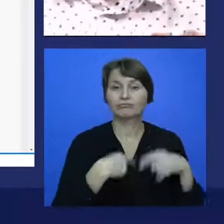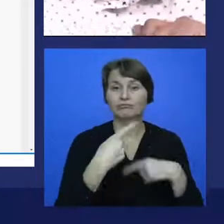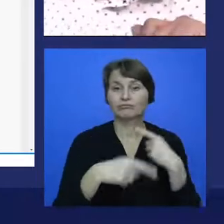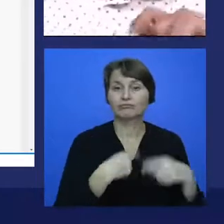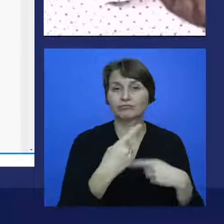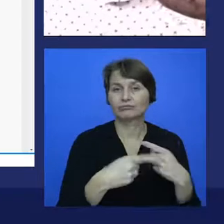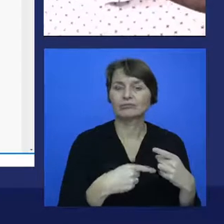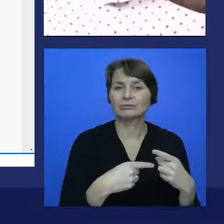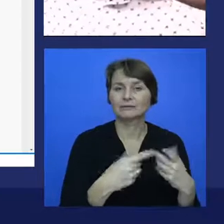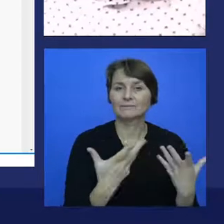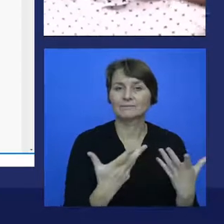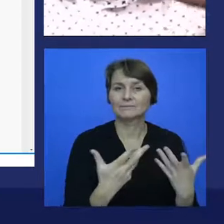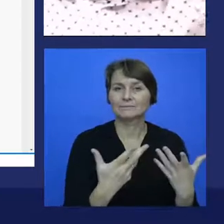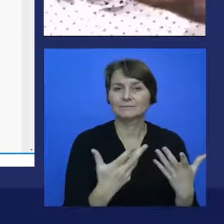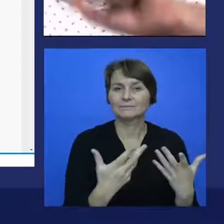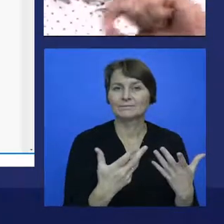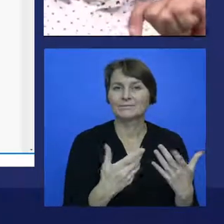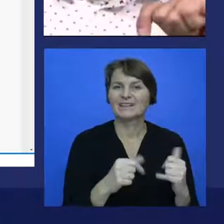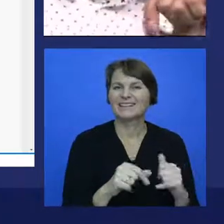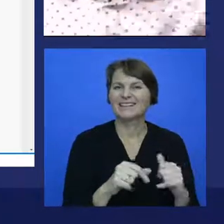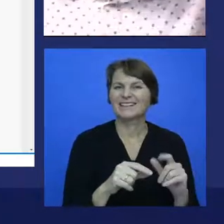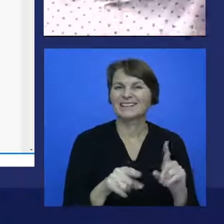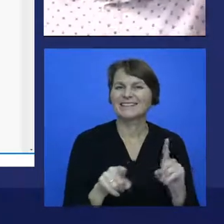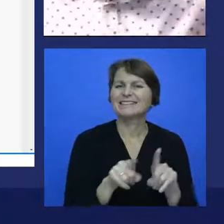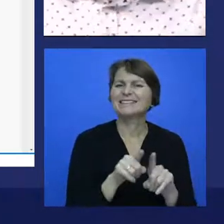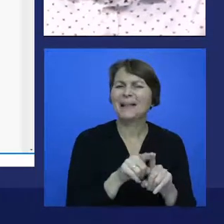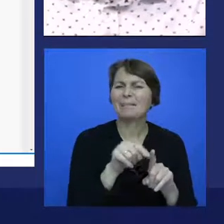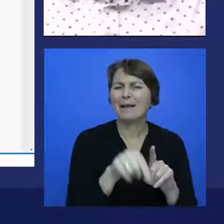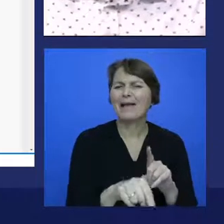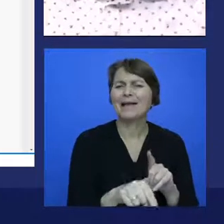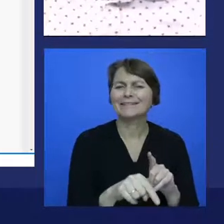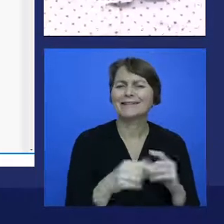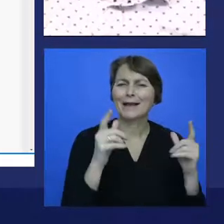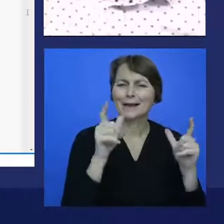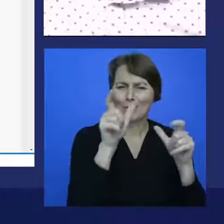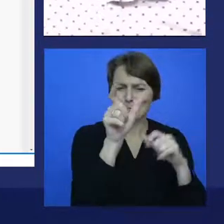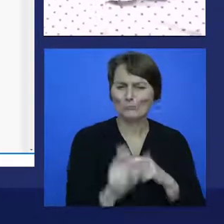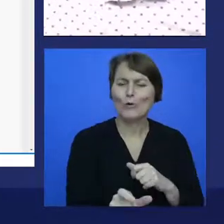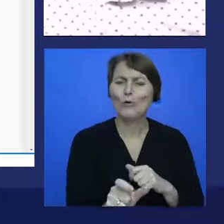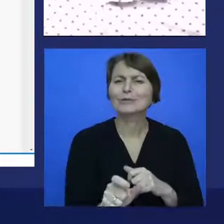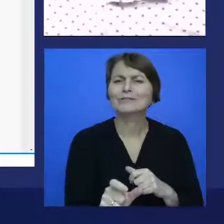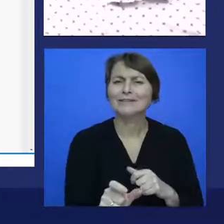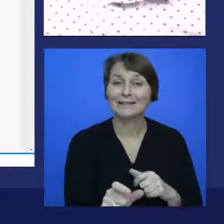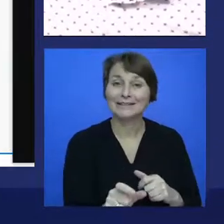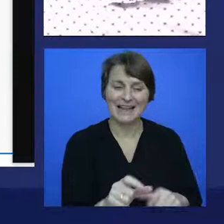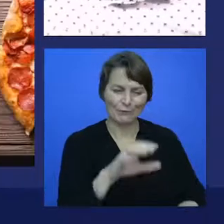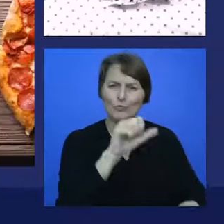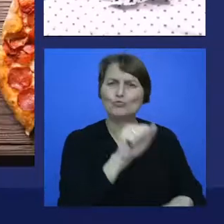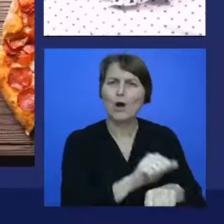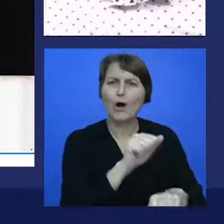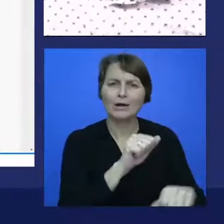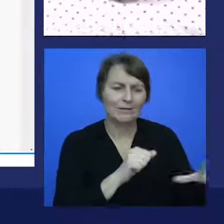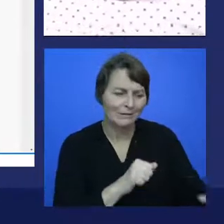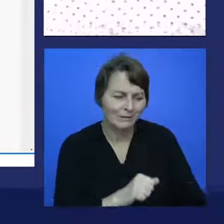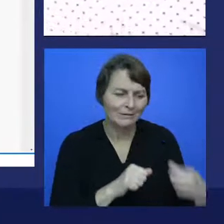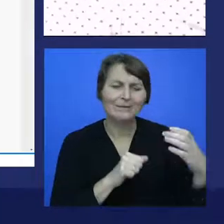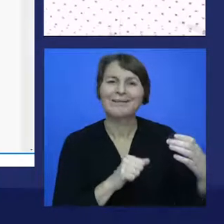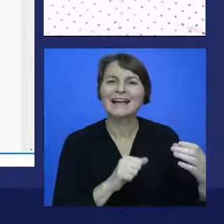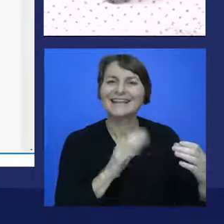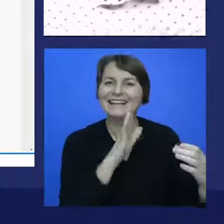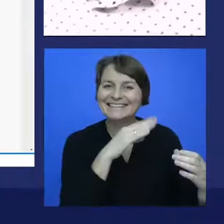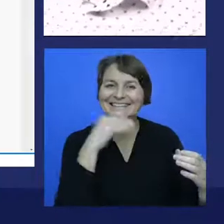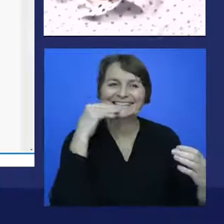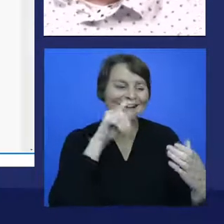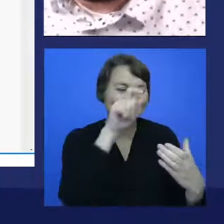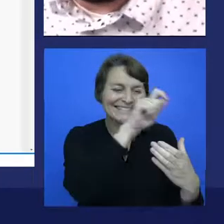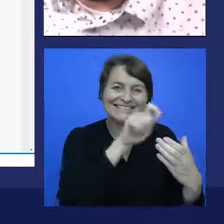rock, right, that humans drew smiley faces on that make it look like it thinks it is. Because right now we think, wow, it's just, it has like a